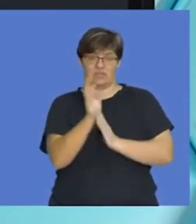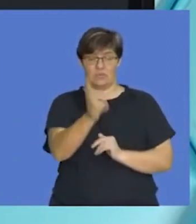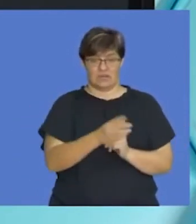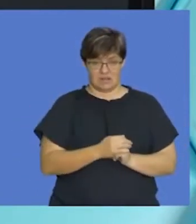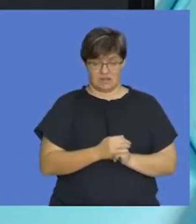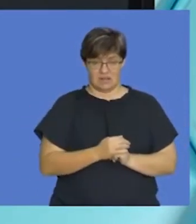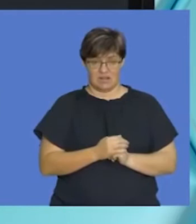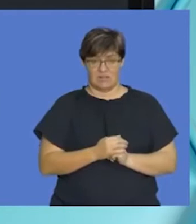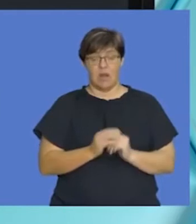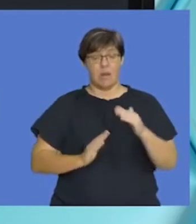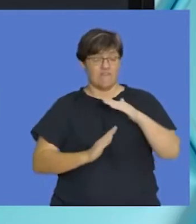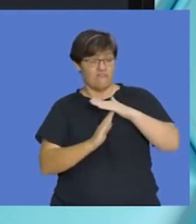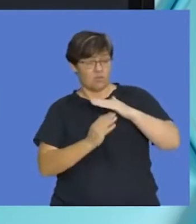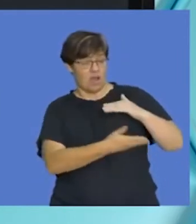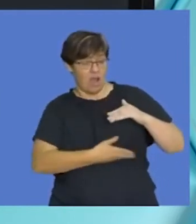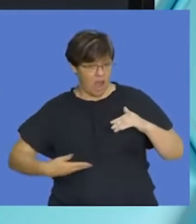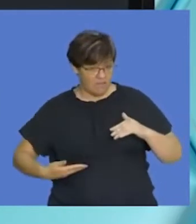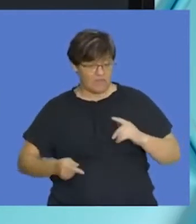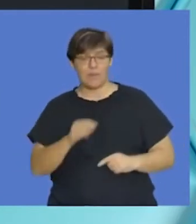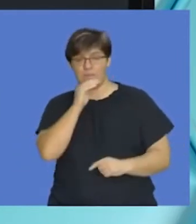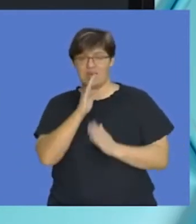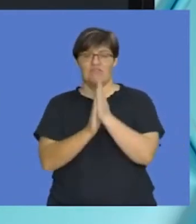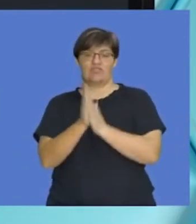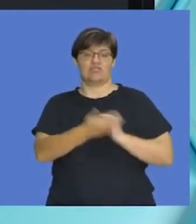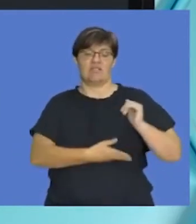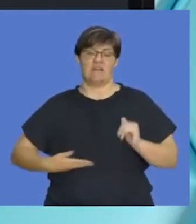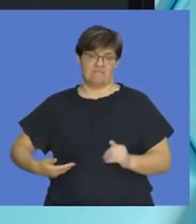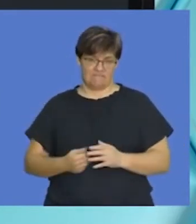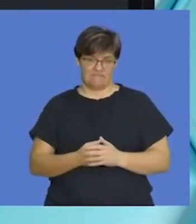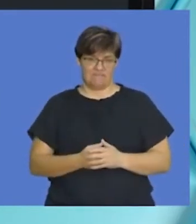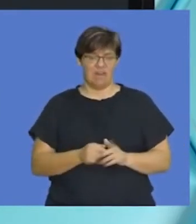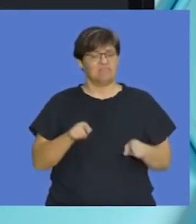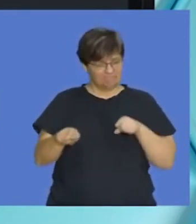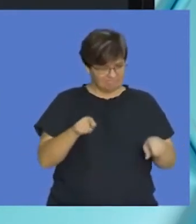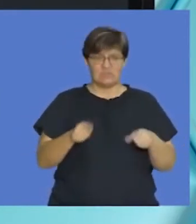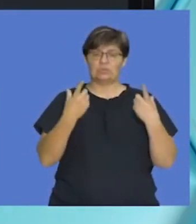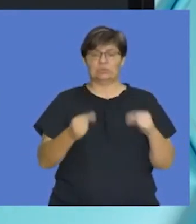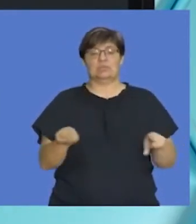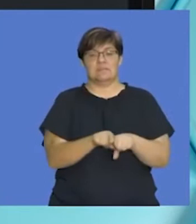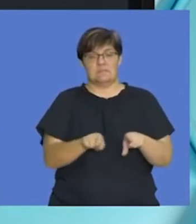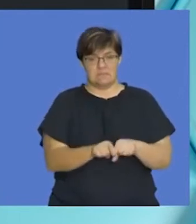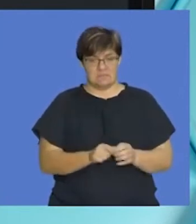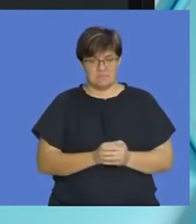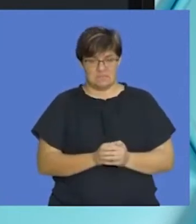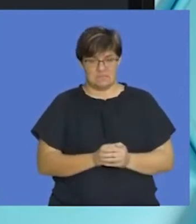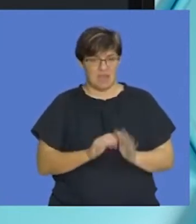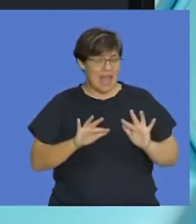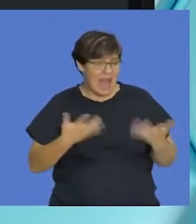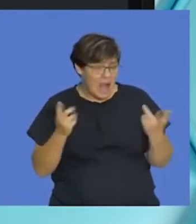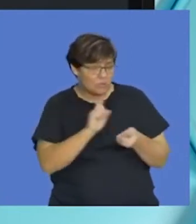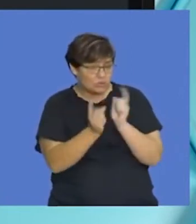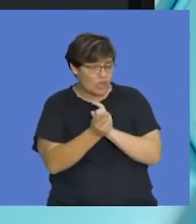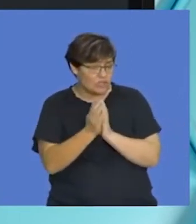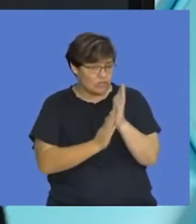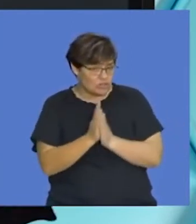double friction. If I halve the normal force, I halve friction. They do the same amount.